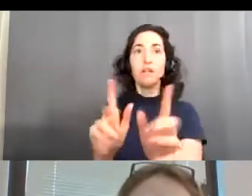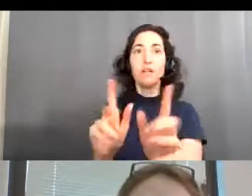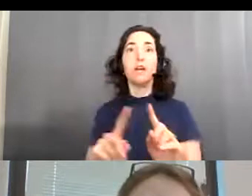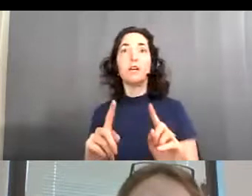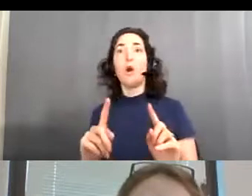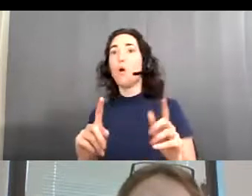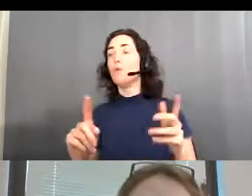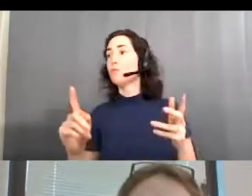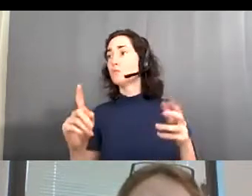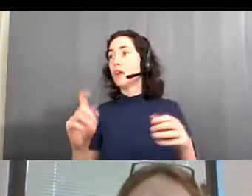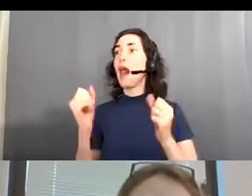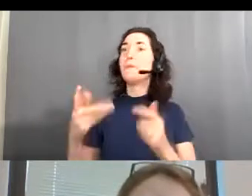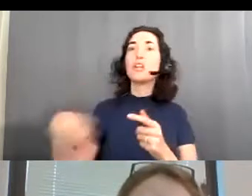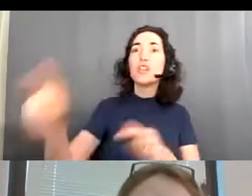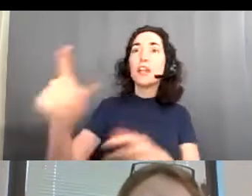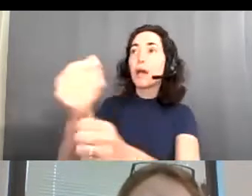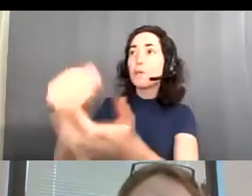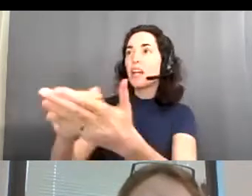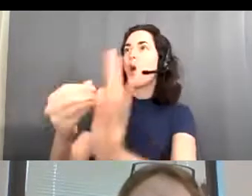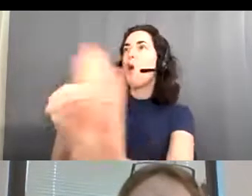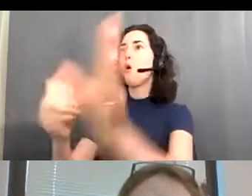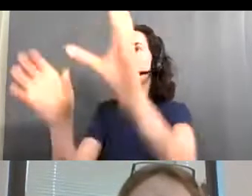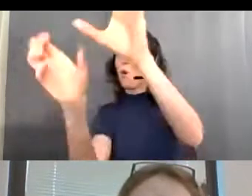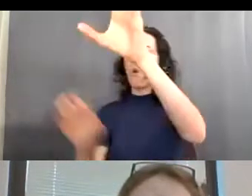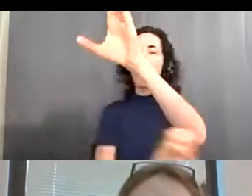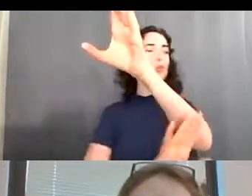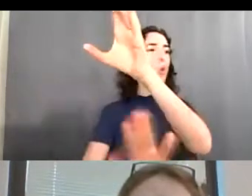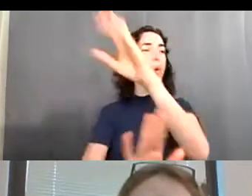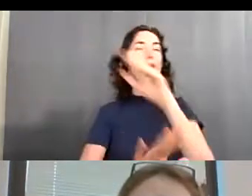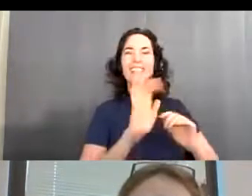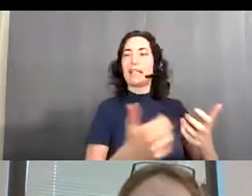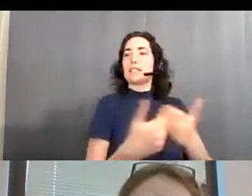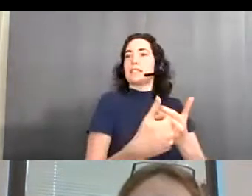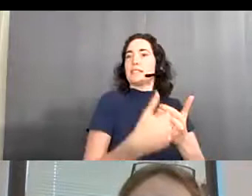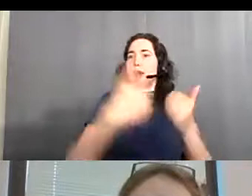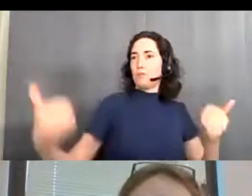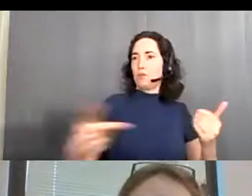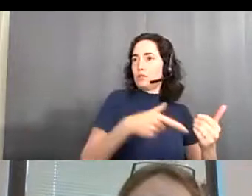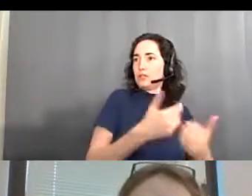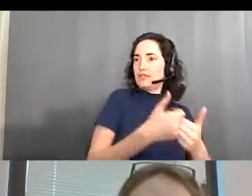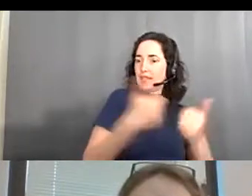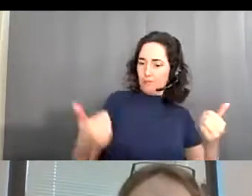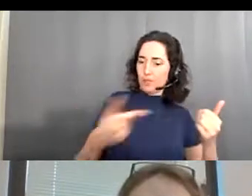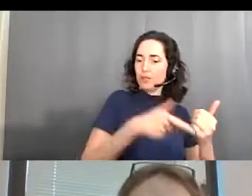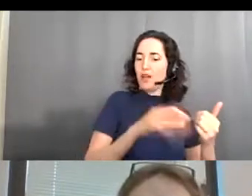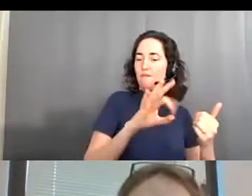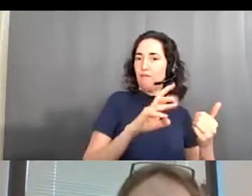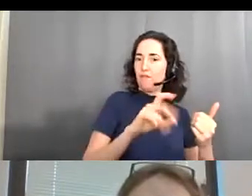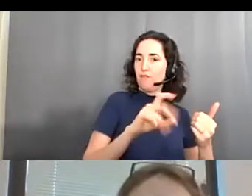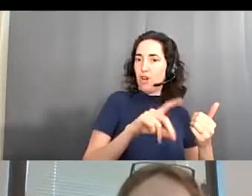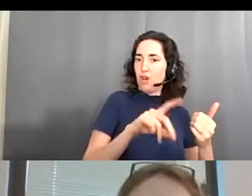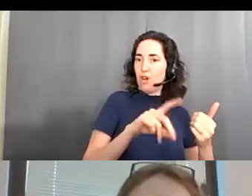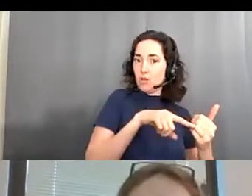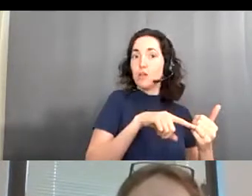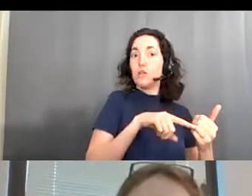redirect how much goes there. This would be just a separate fund that would be able to accommodate